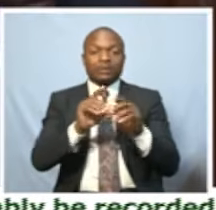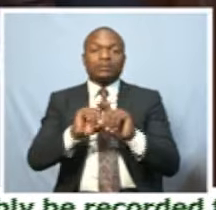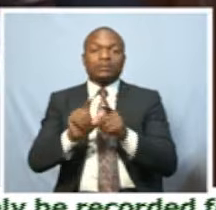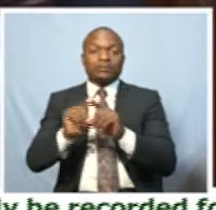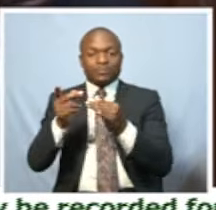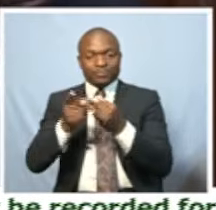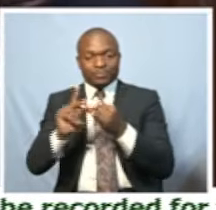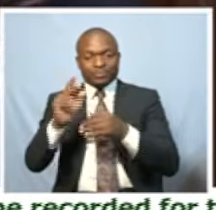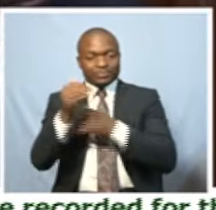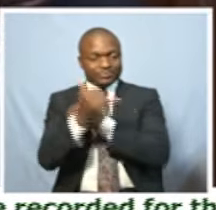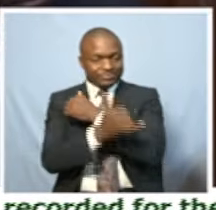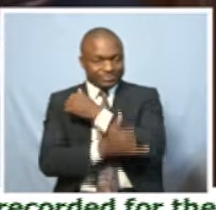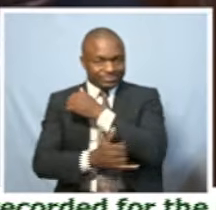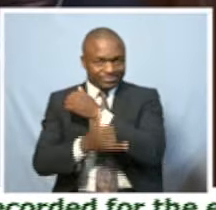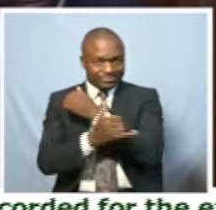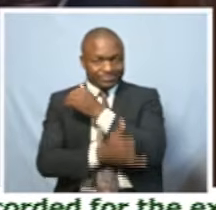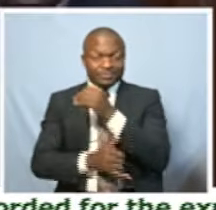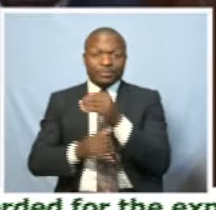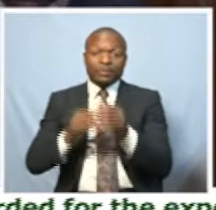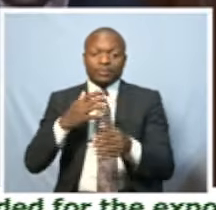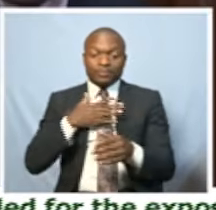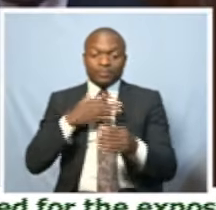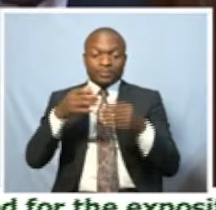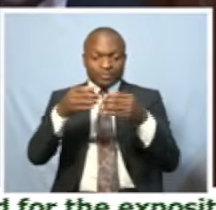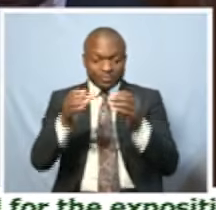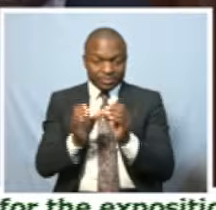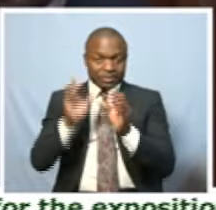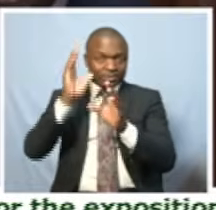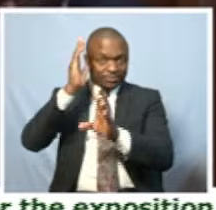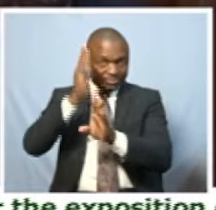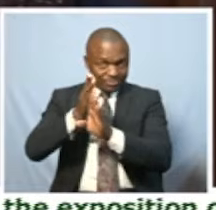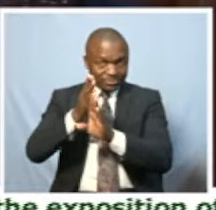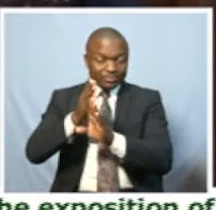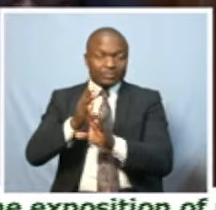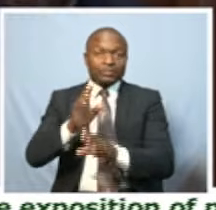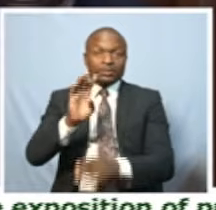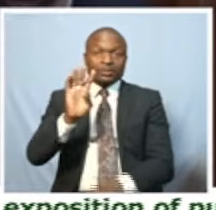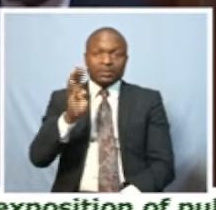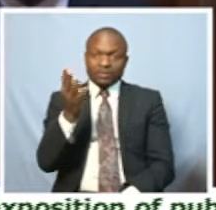country. In Kankata particular, the